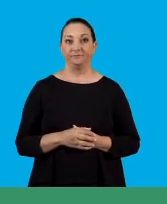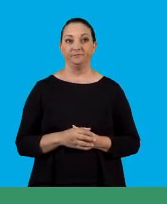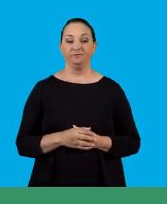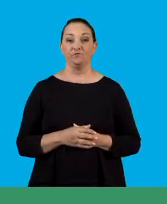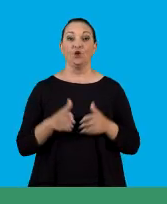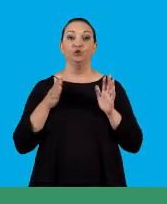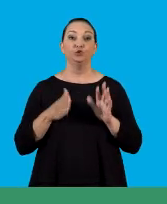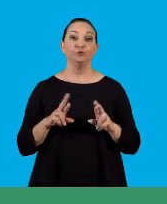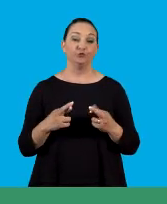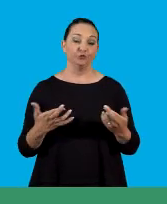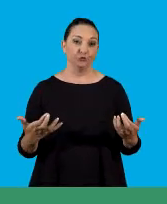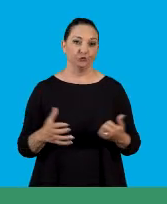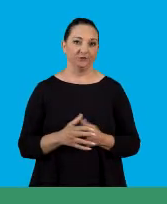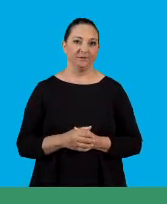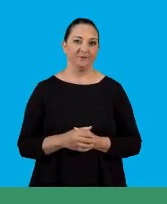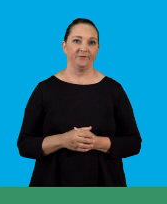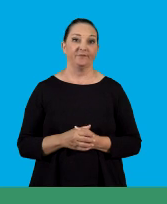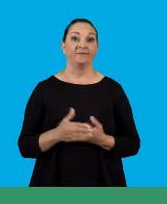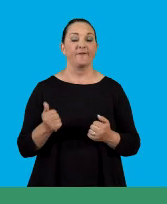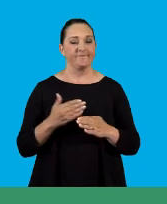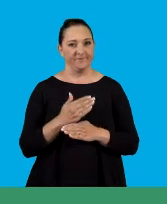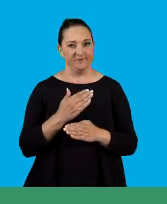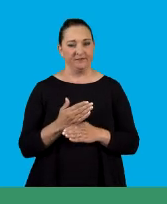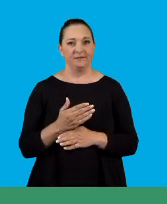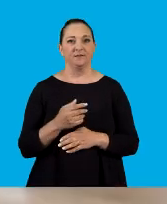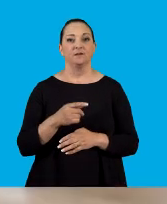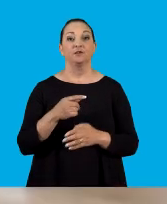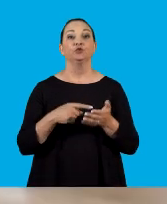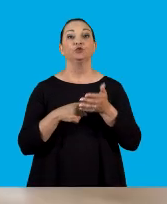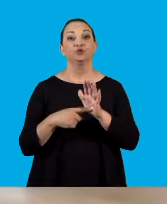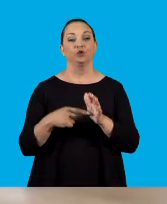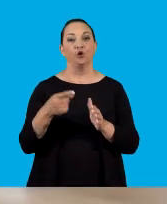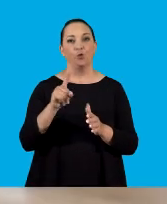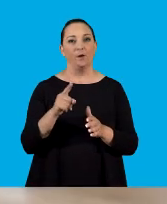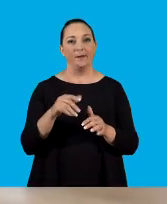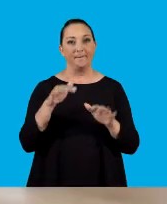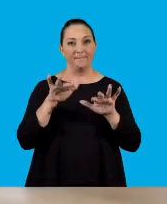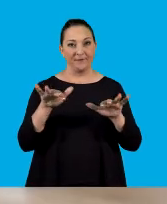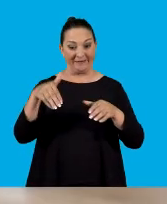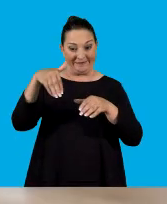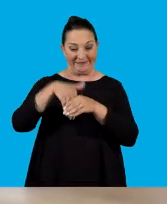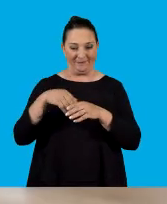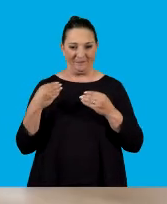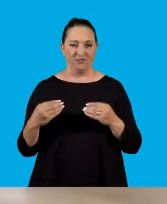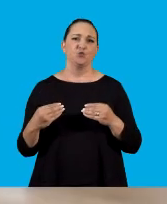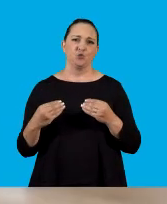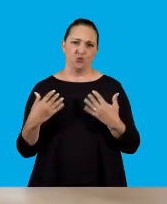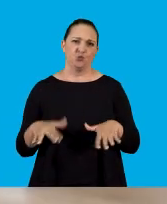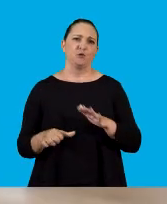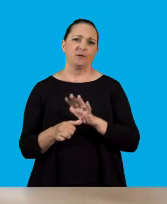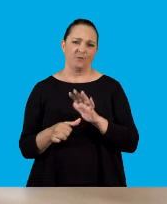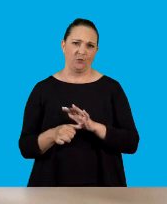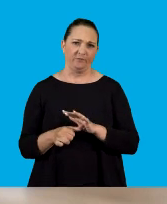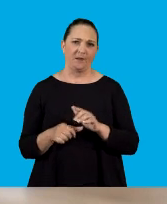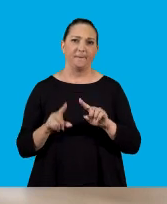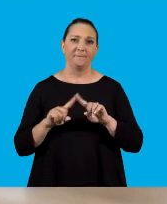Human resources now. This is a function that shows that the humans in the business are important. And what